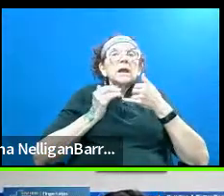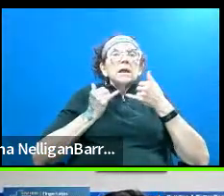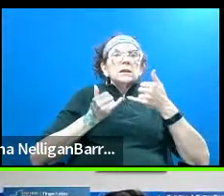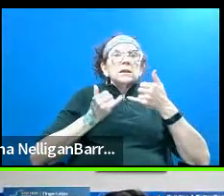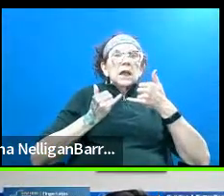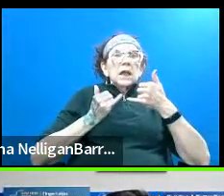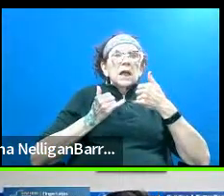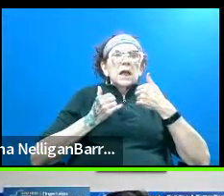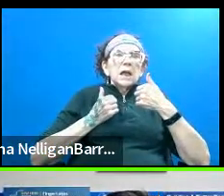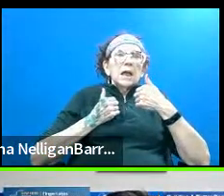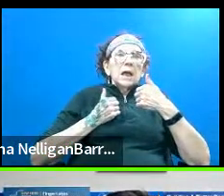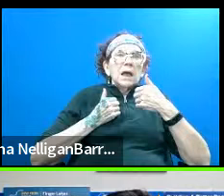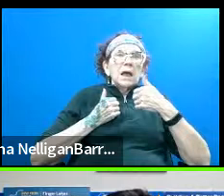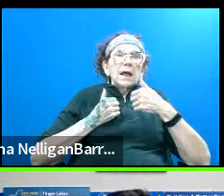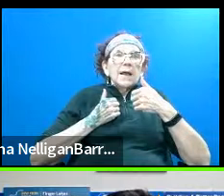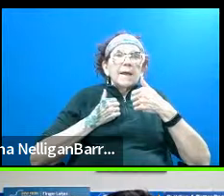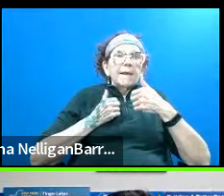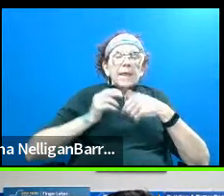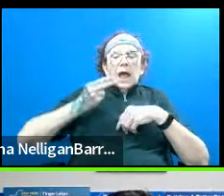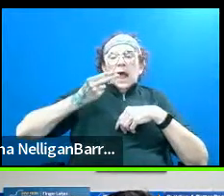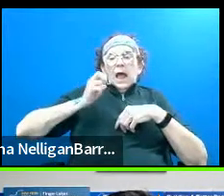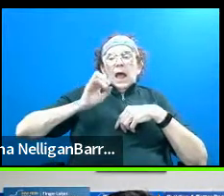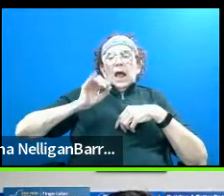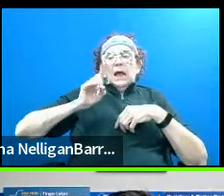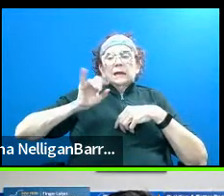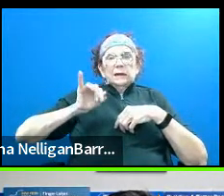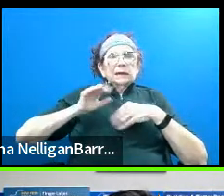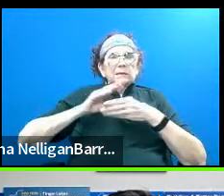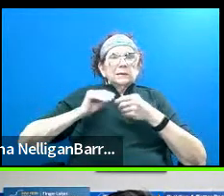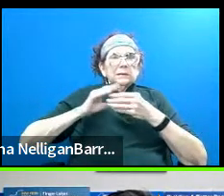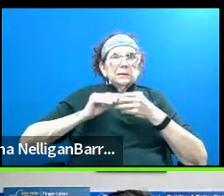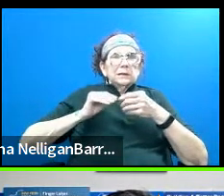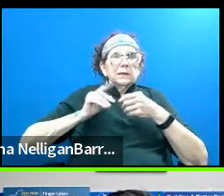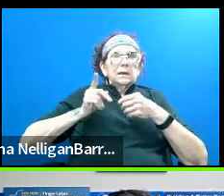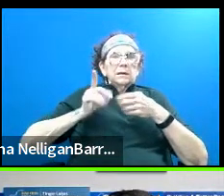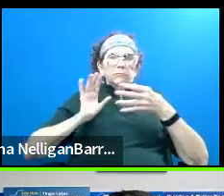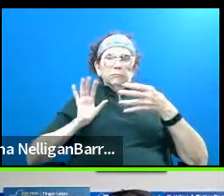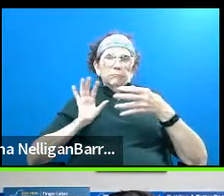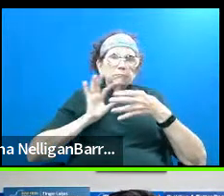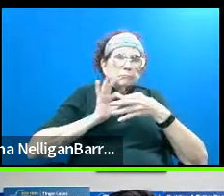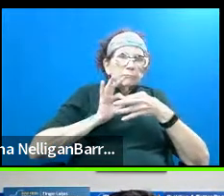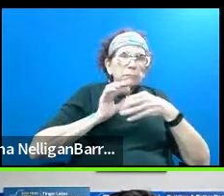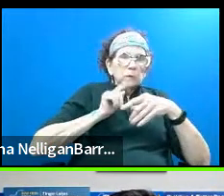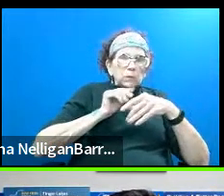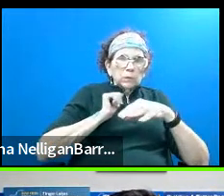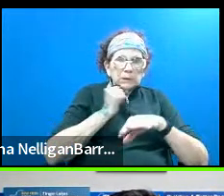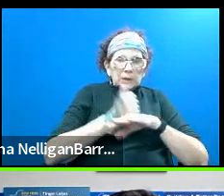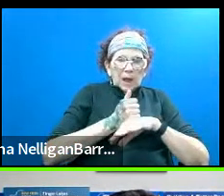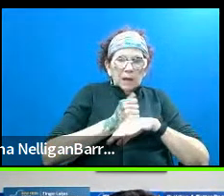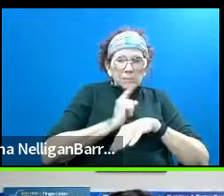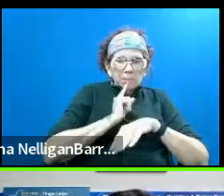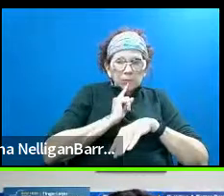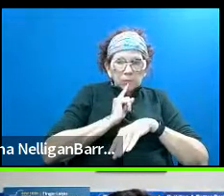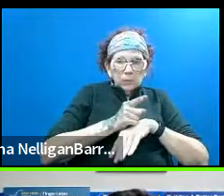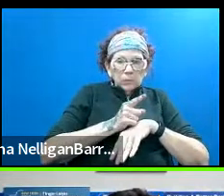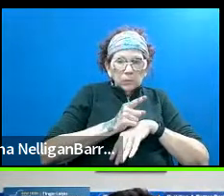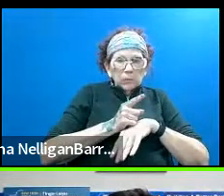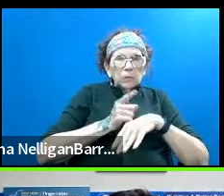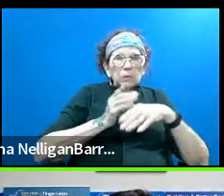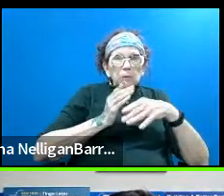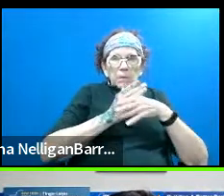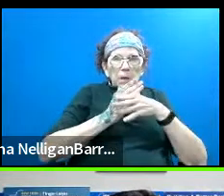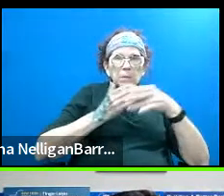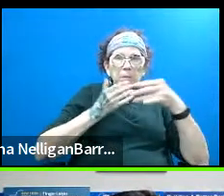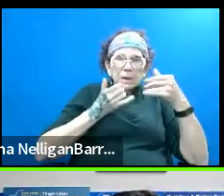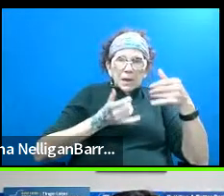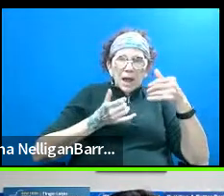is that we have established a real public-private partnership already. It's just started, but we've established it. That not only